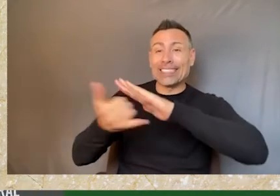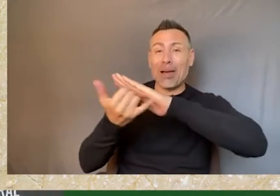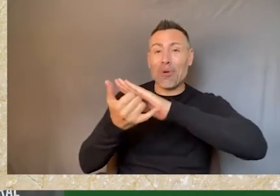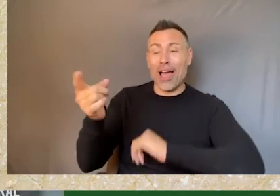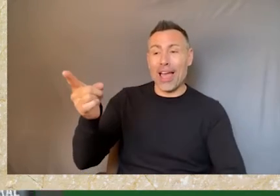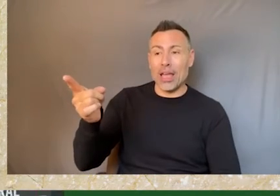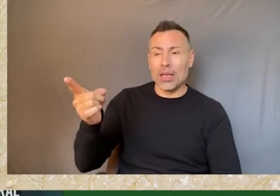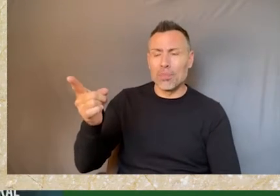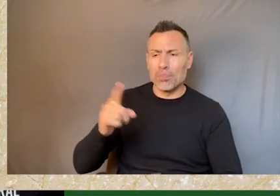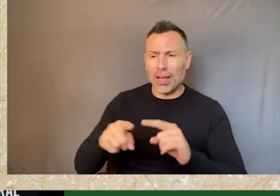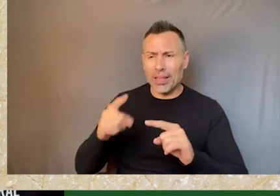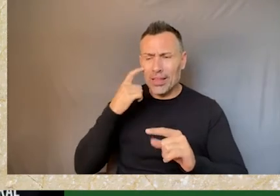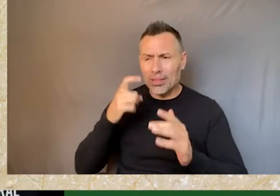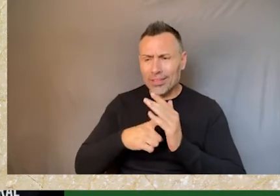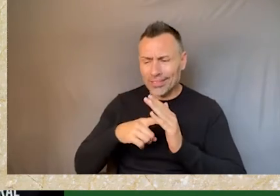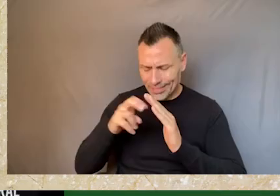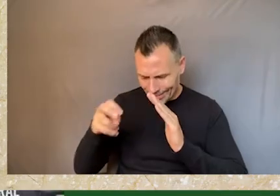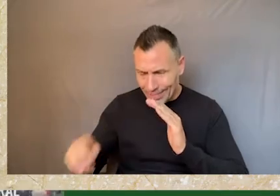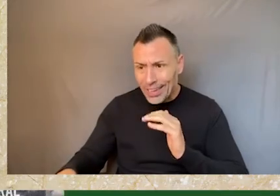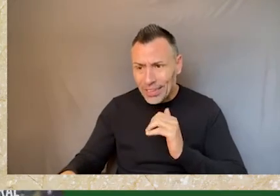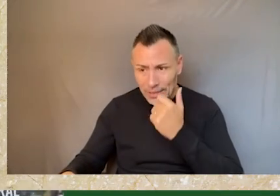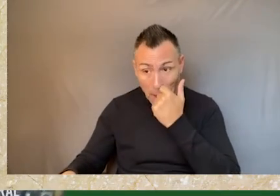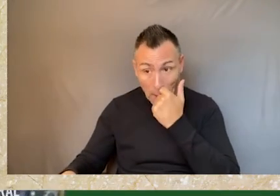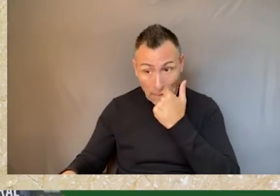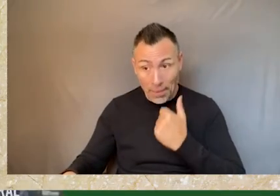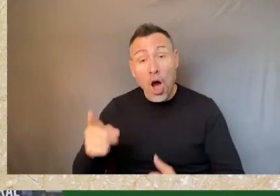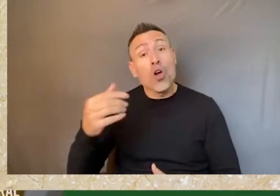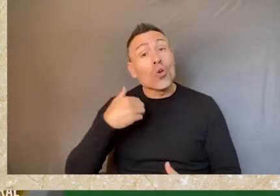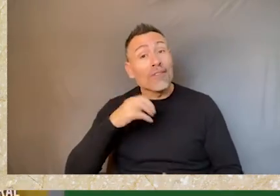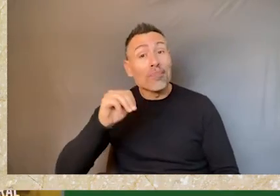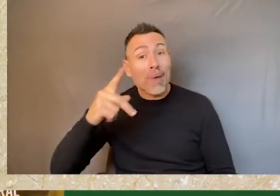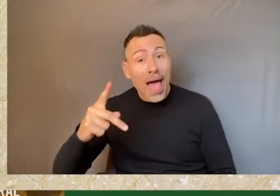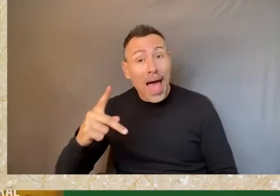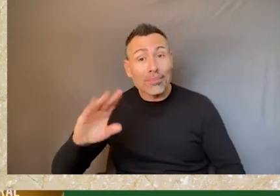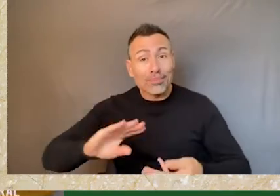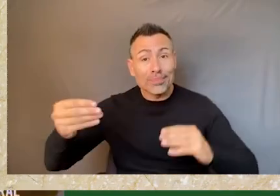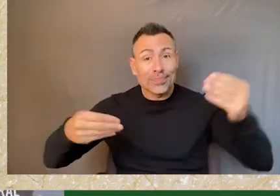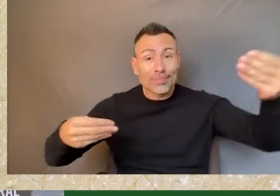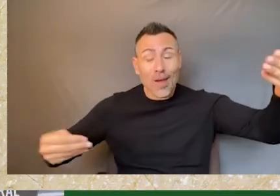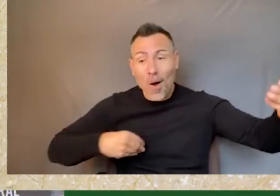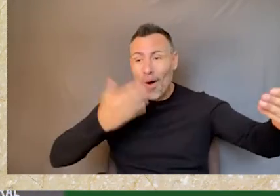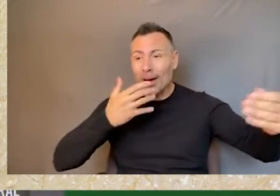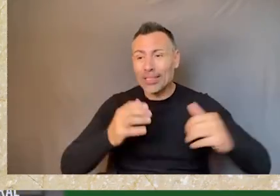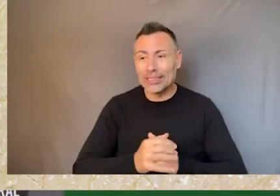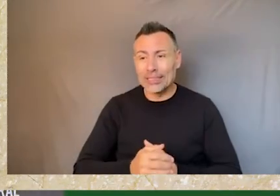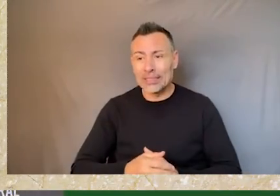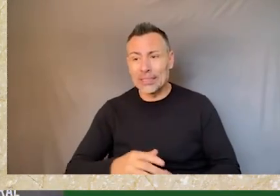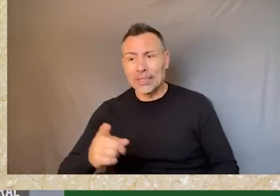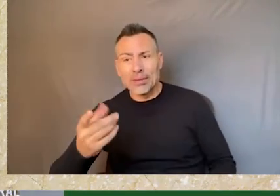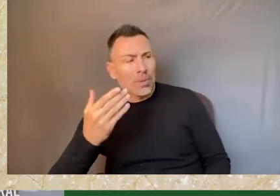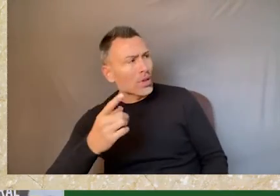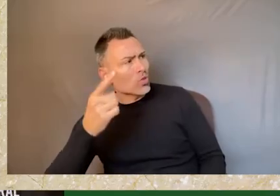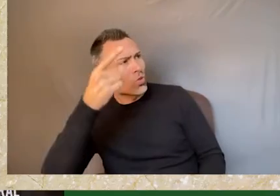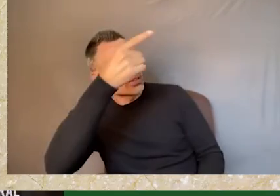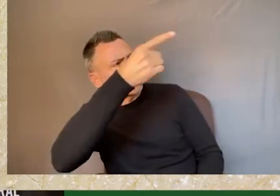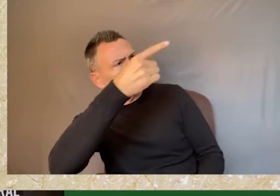There's stairs. Oh, you got a map? Awesome. Perhaps it might be